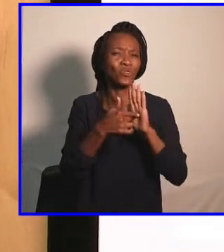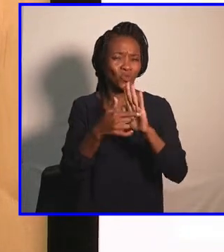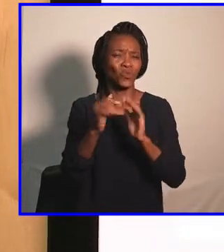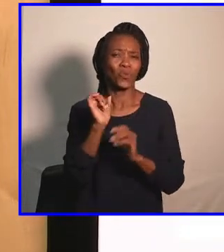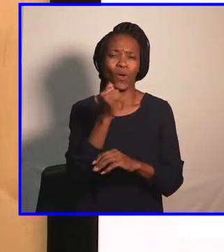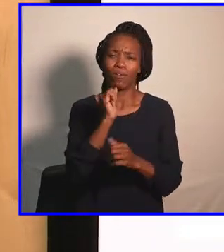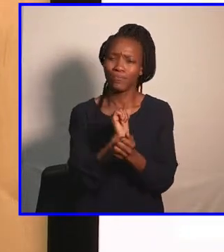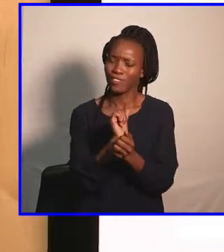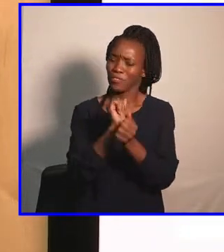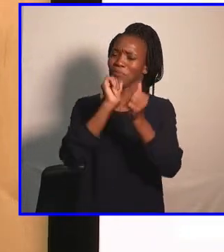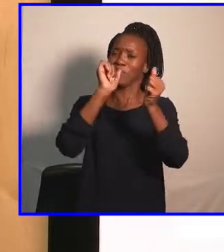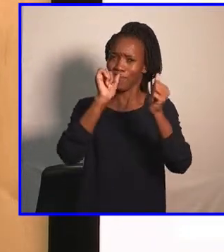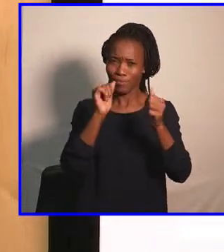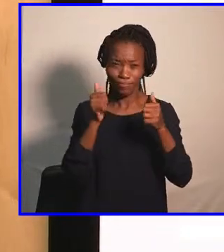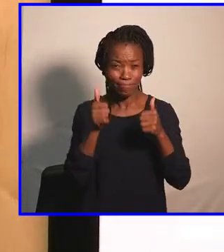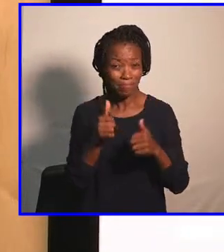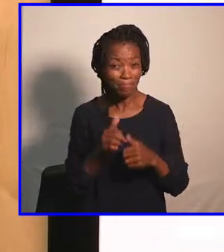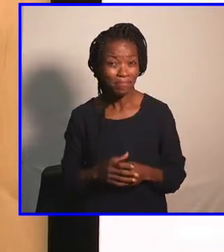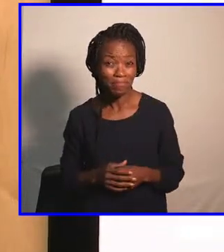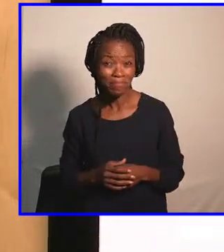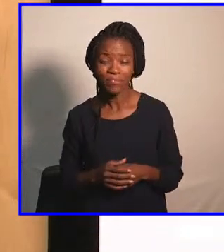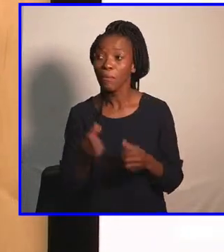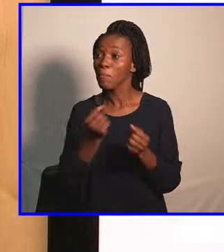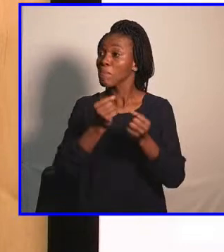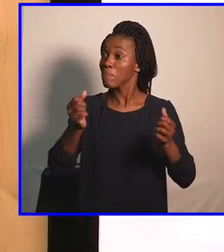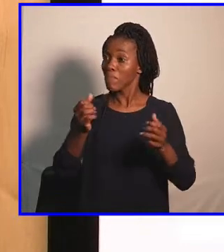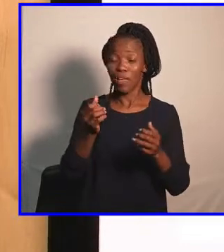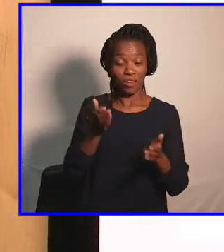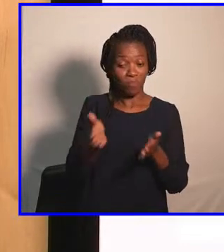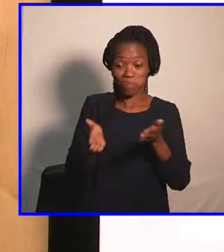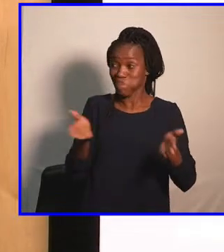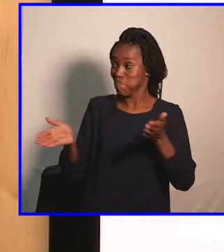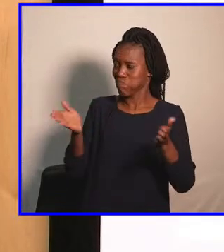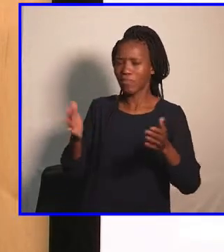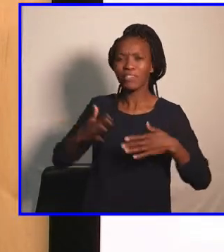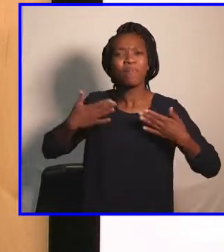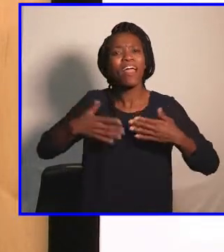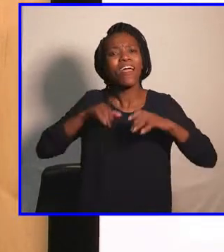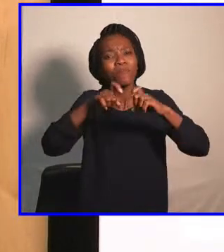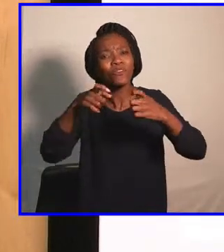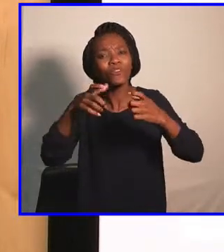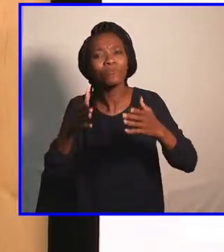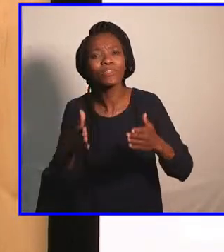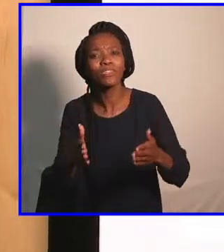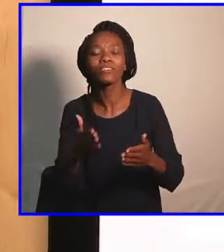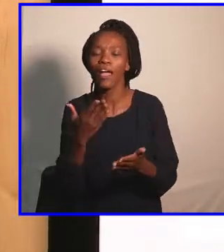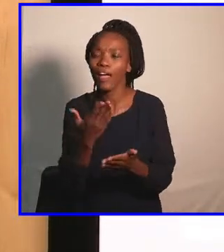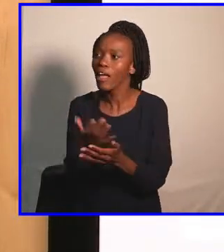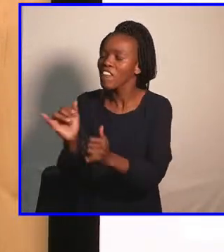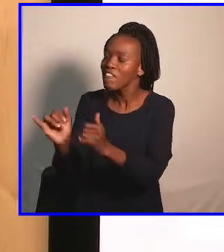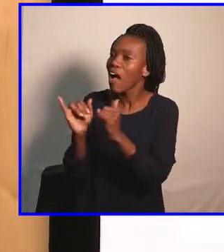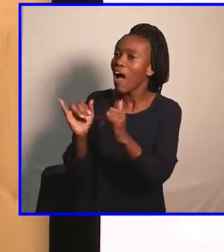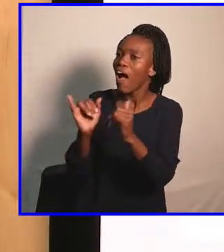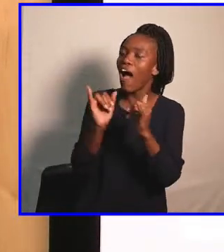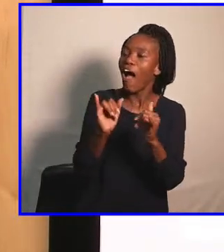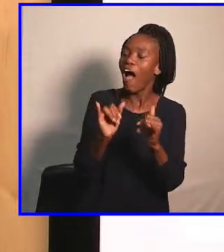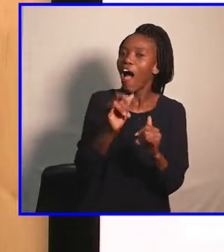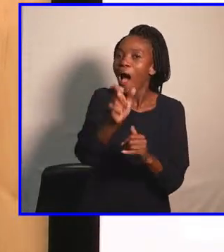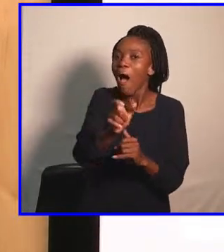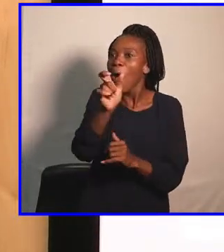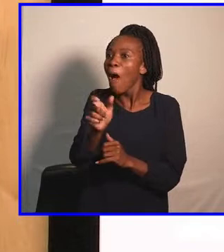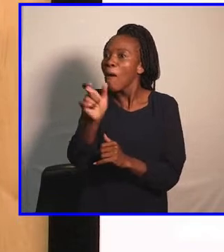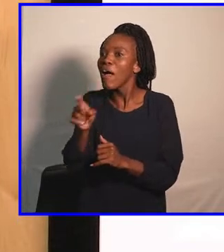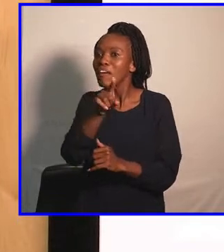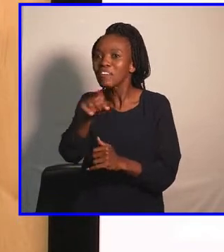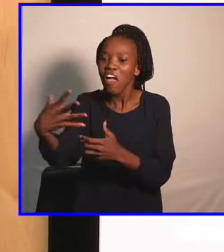many of you are here, and I'm so glad, Commissioner, that you were able to invite the various people who